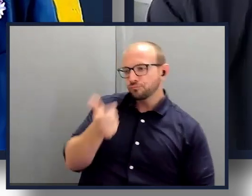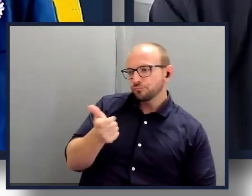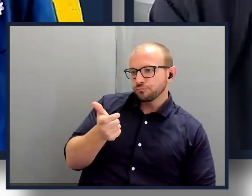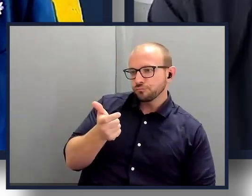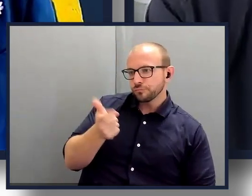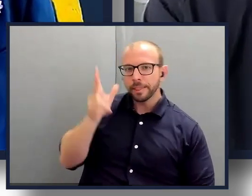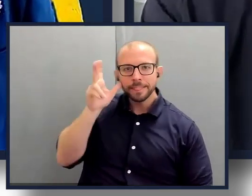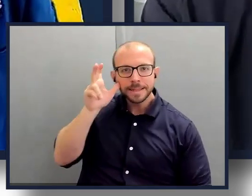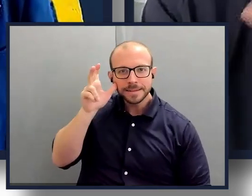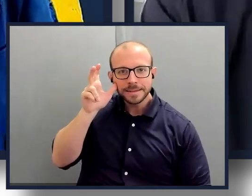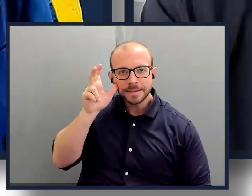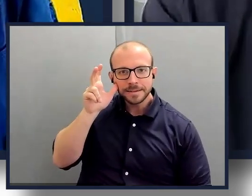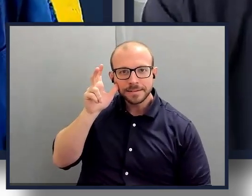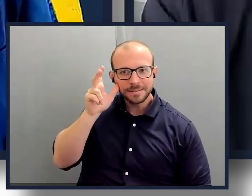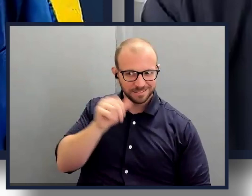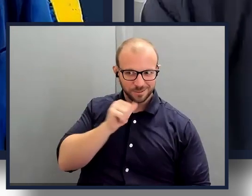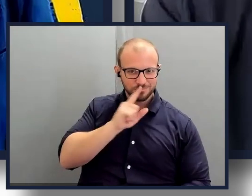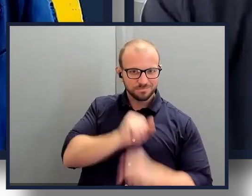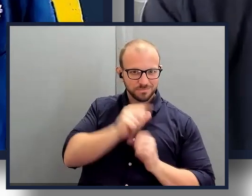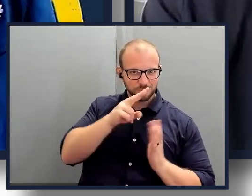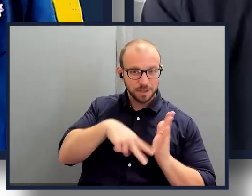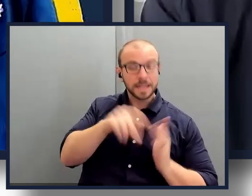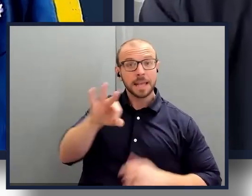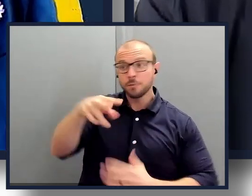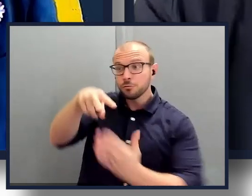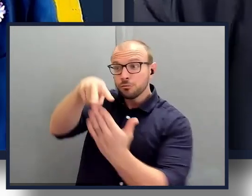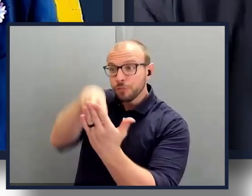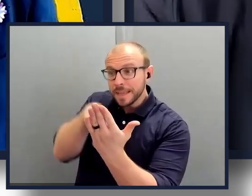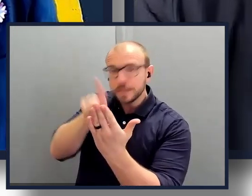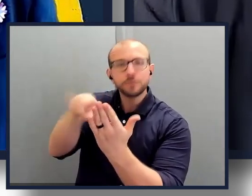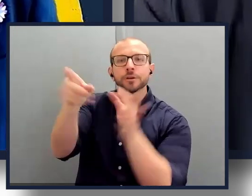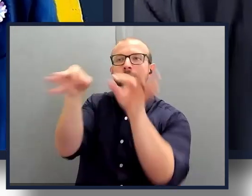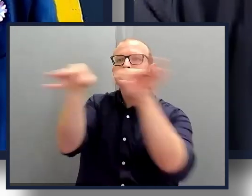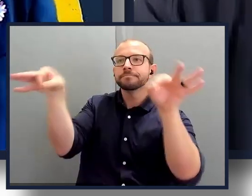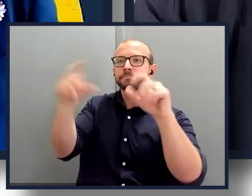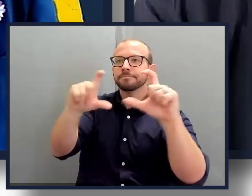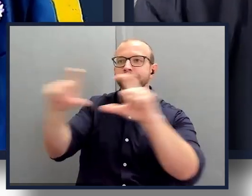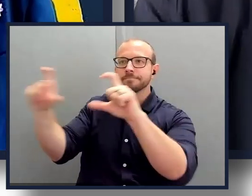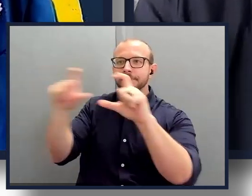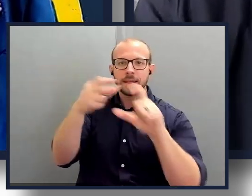to it. If they do read, they're reading headlines or it's very short.